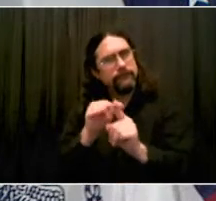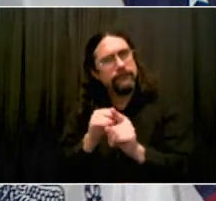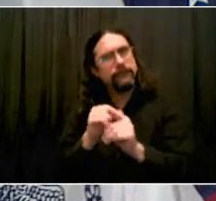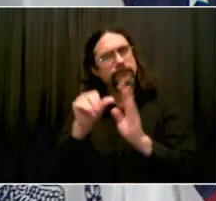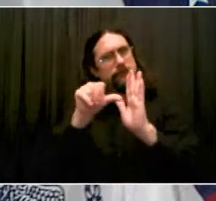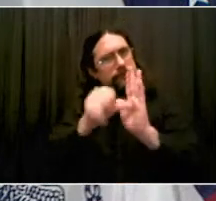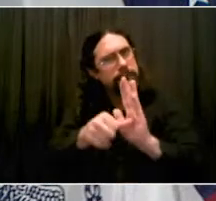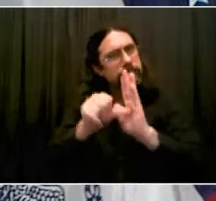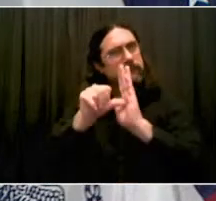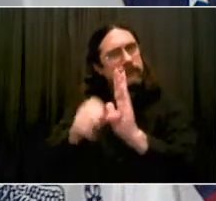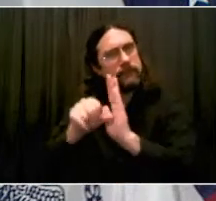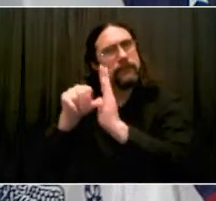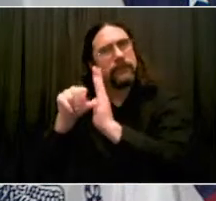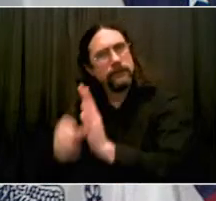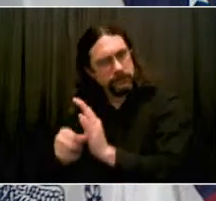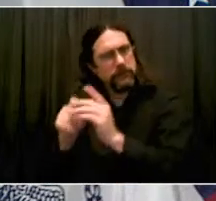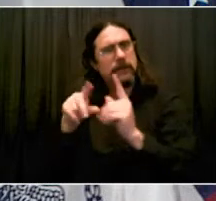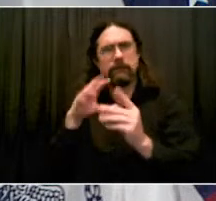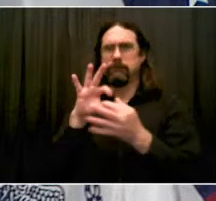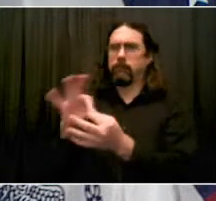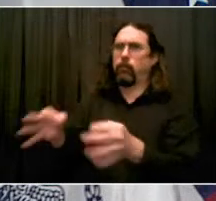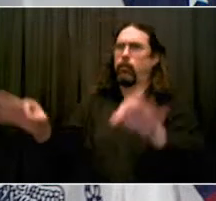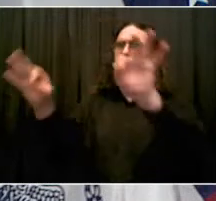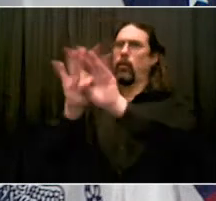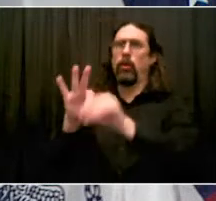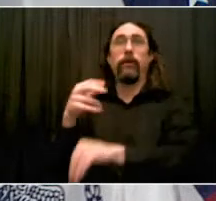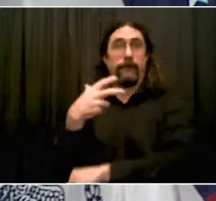to do. What's the number today?